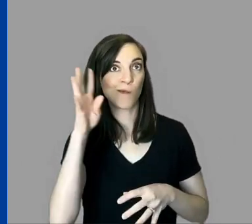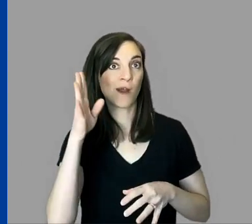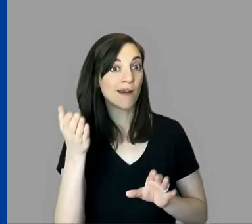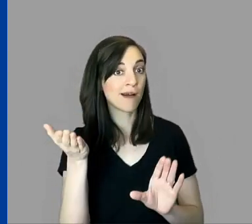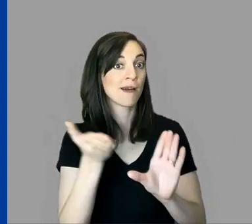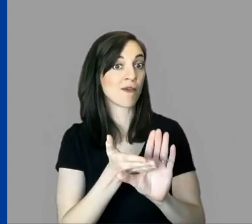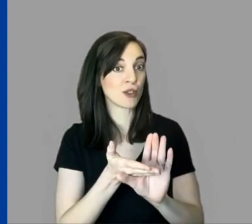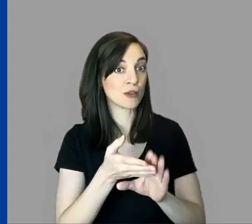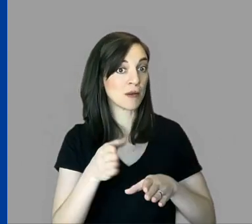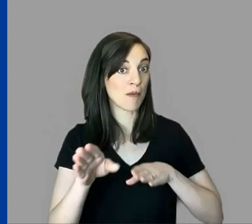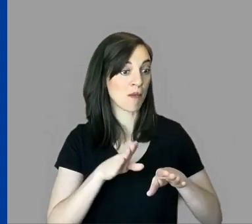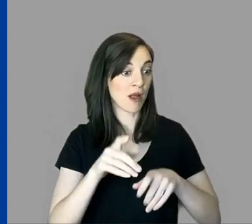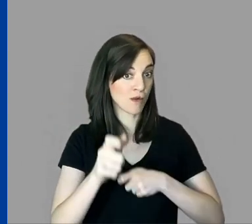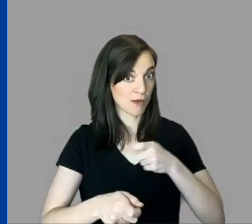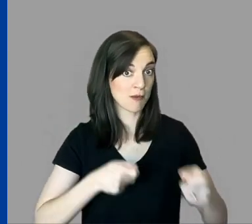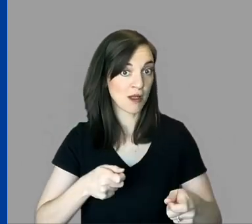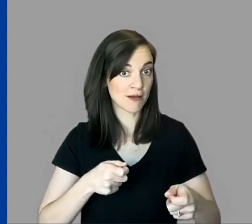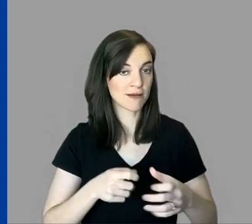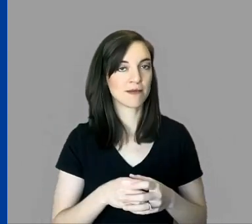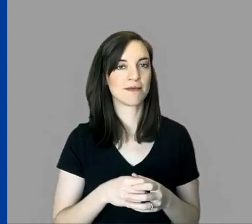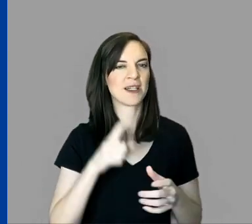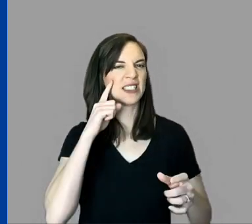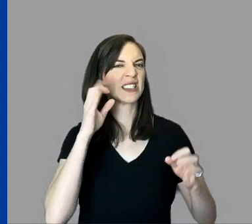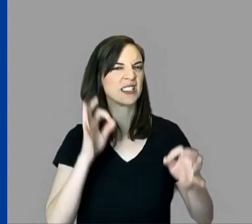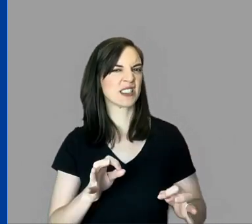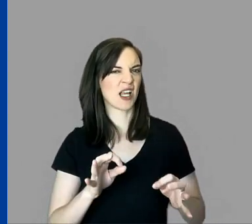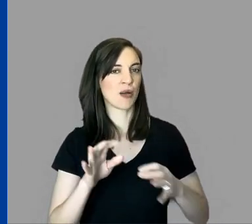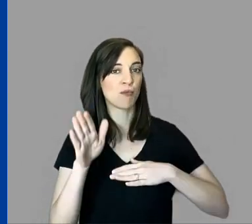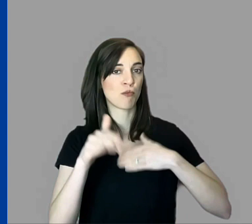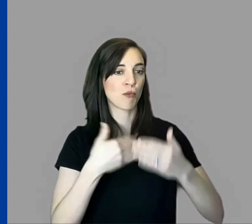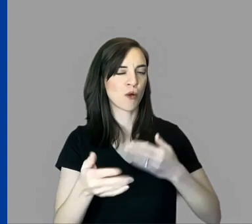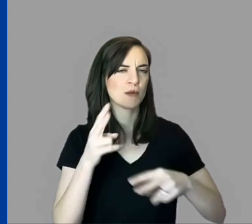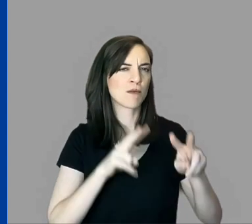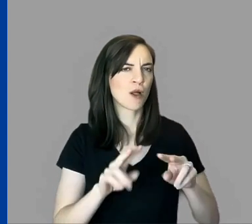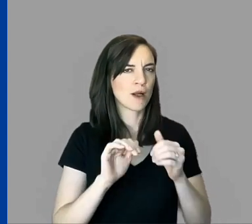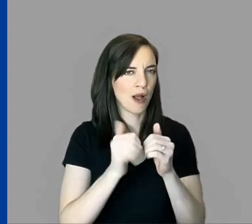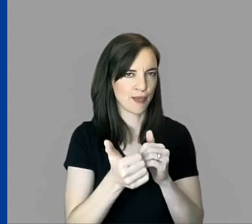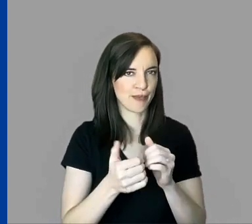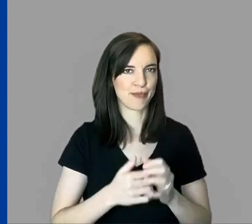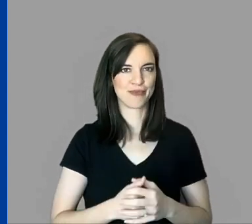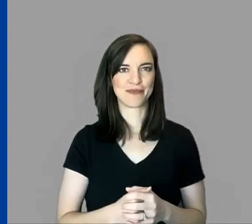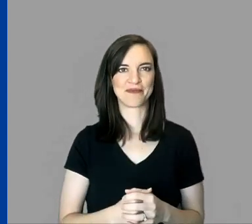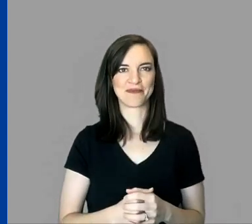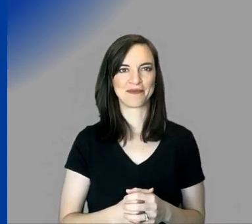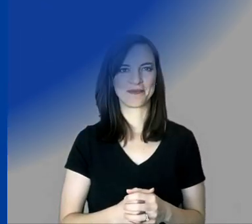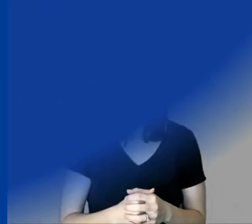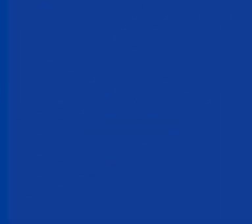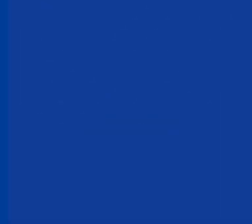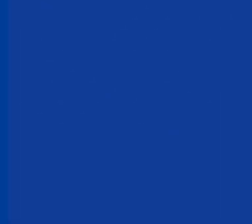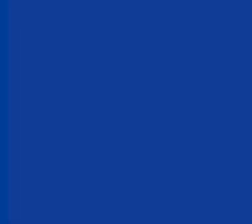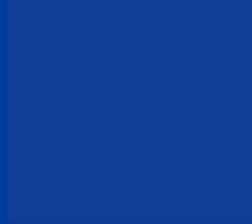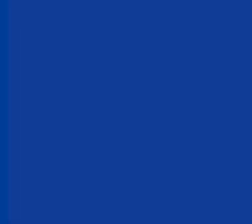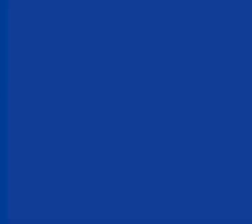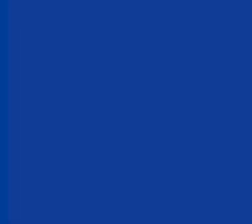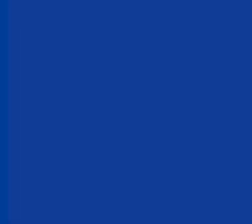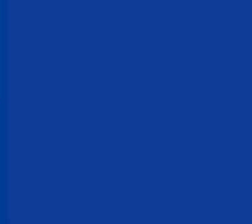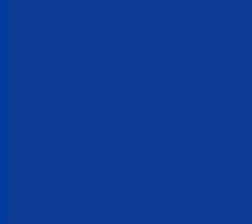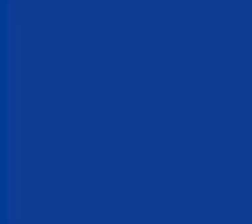to replace a behavior, and decide how you will progress monitor to ensure the intervention is effective.